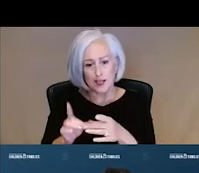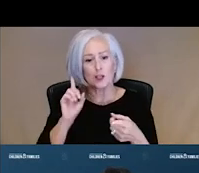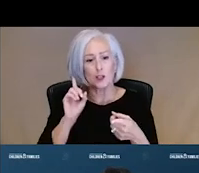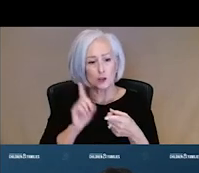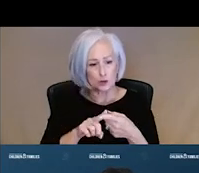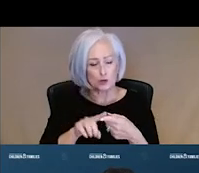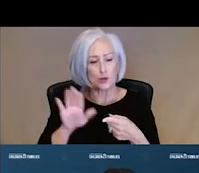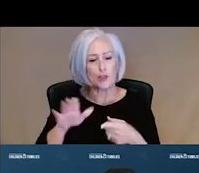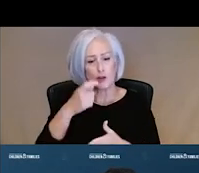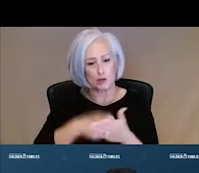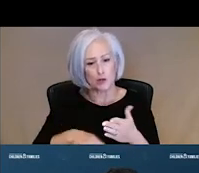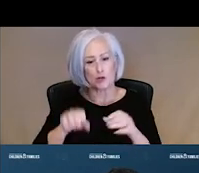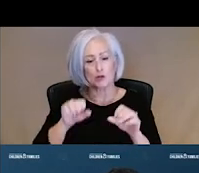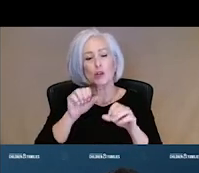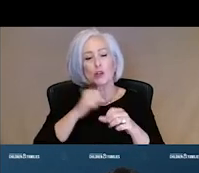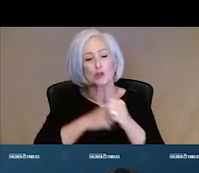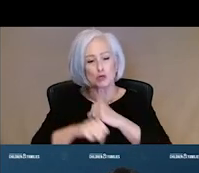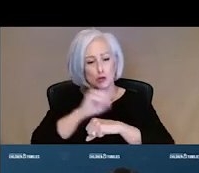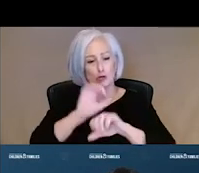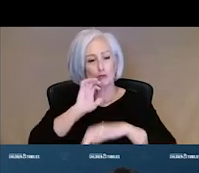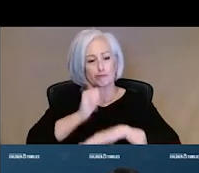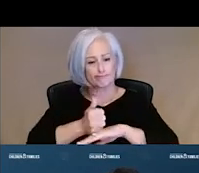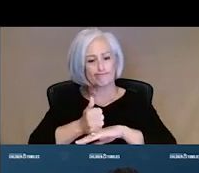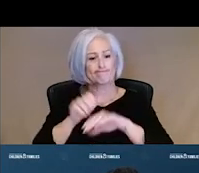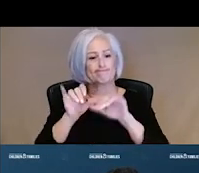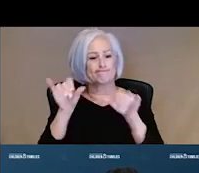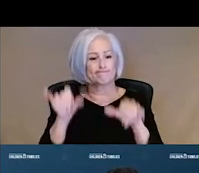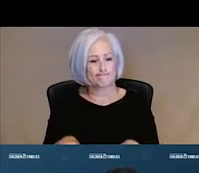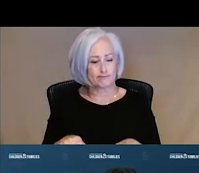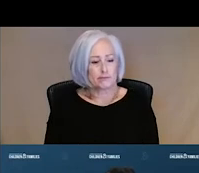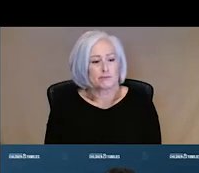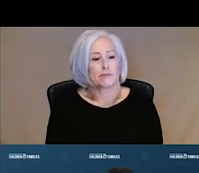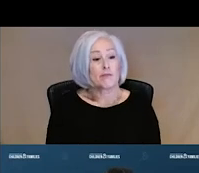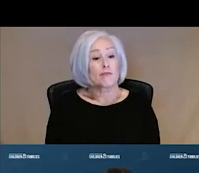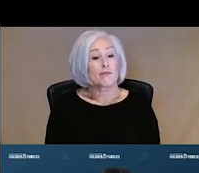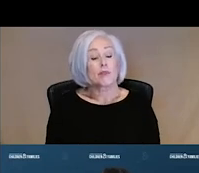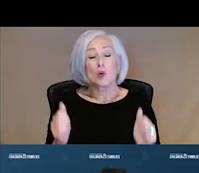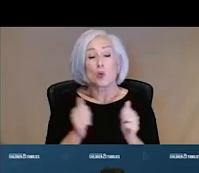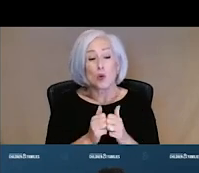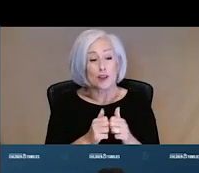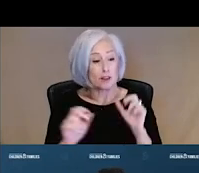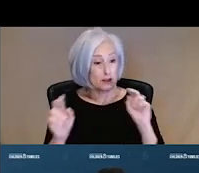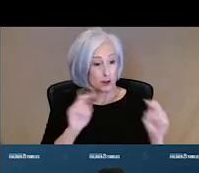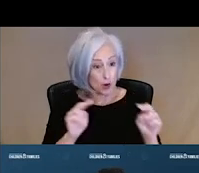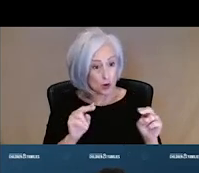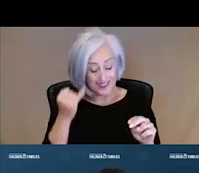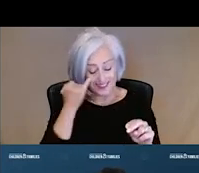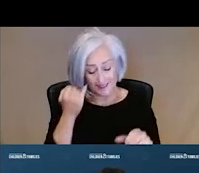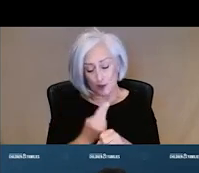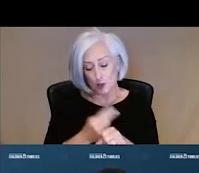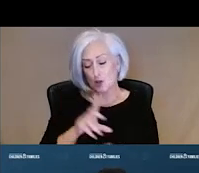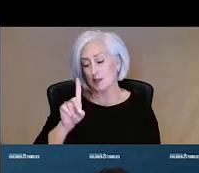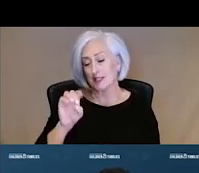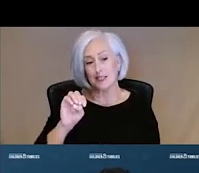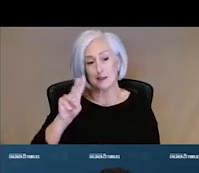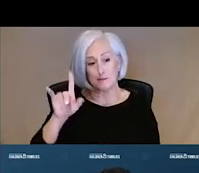place. So as with the negotiated cost rate, if an organization uses a de minimis rate on a